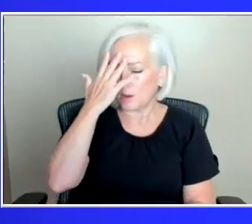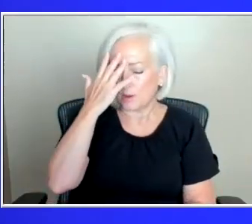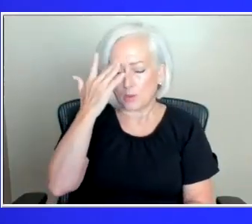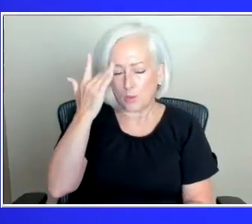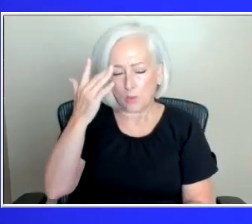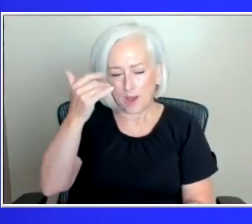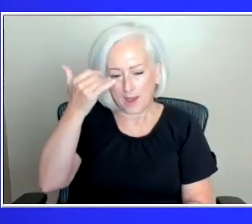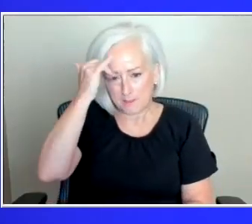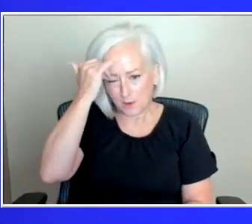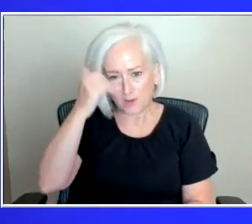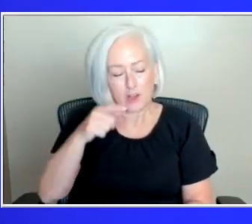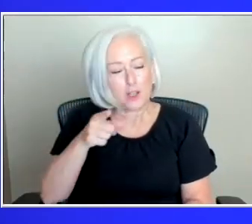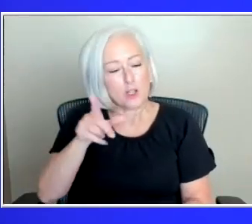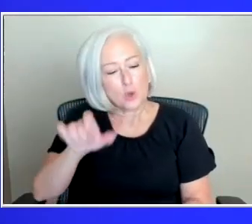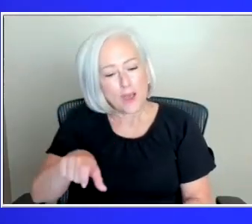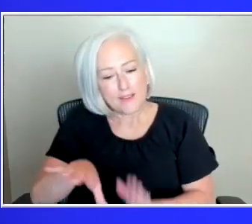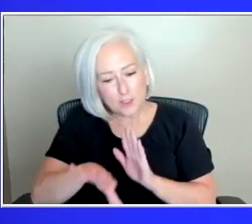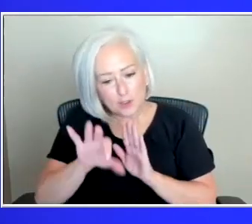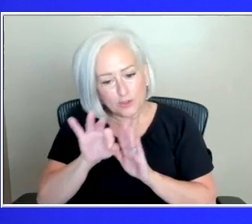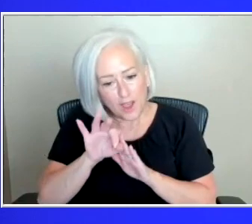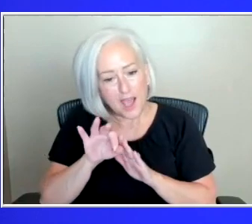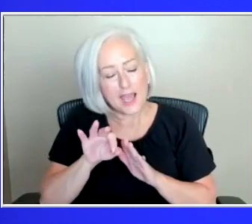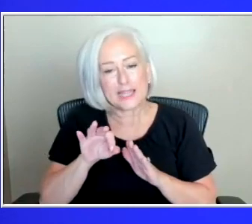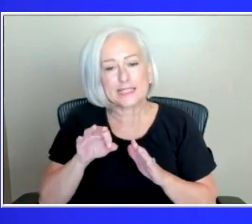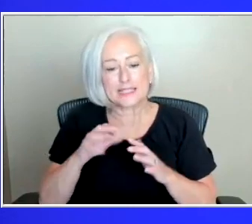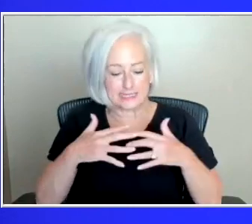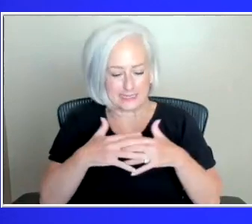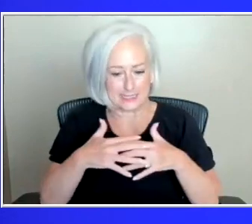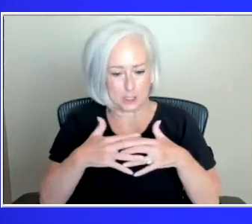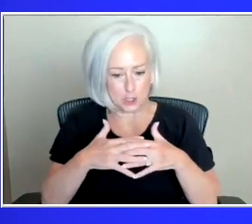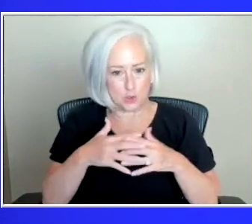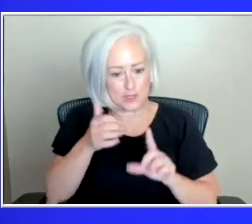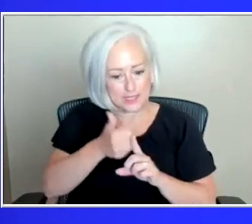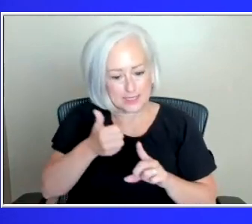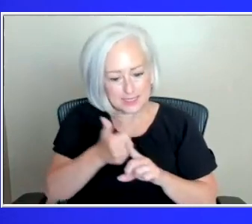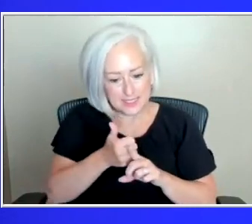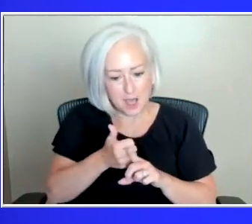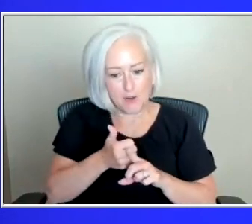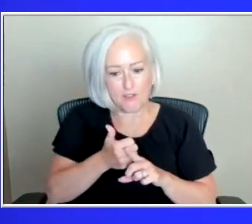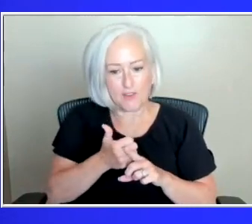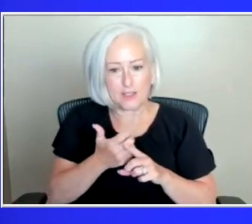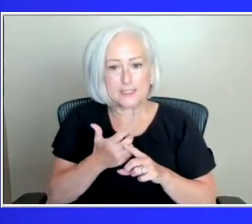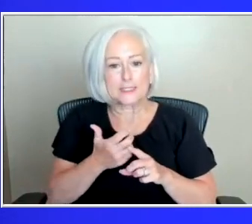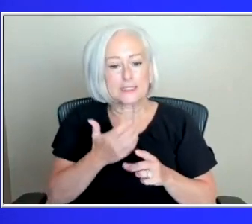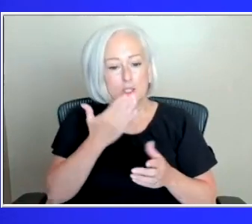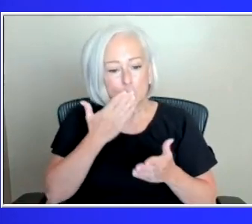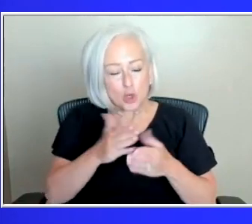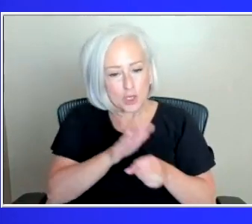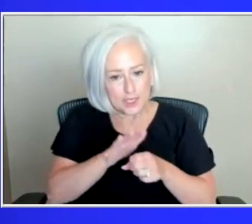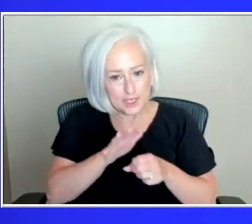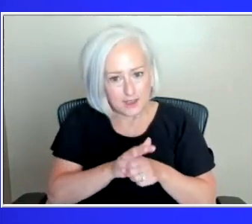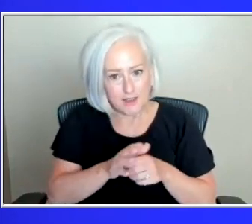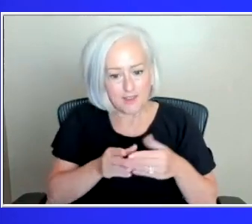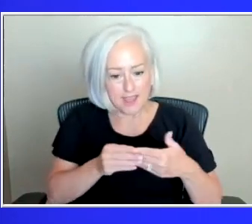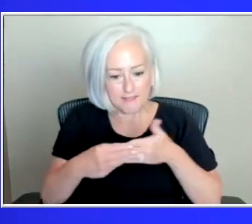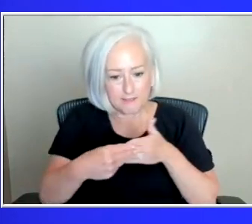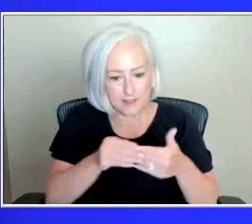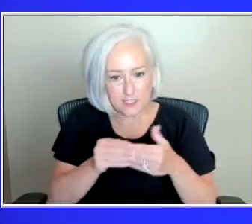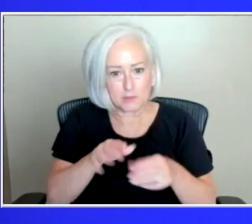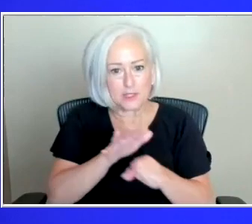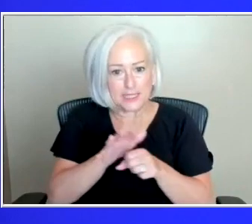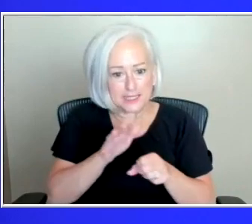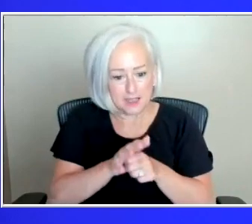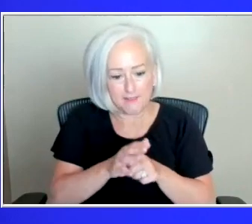have to find tissue that's both thin enough and pliable enough to function as a valve, so to move freely, but is also strong enough